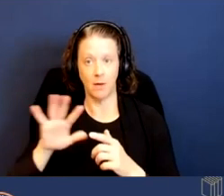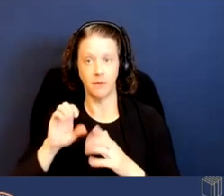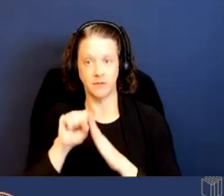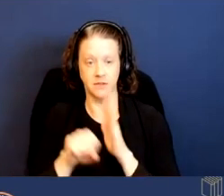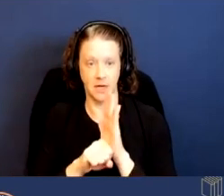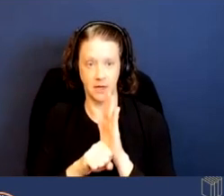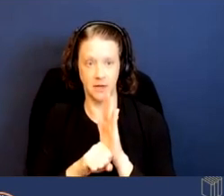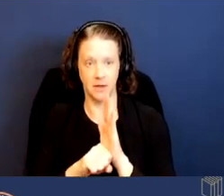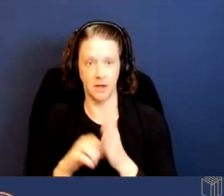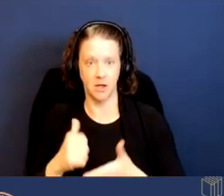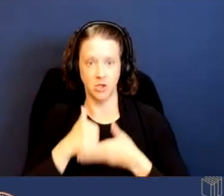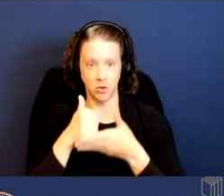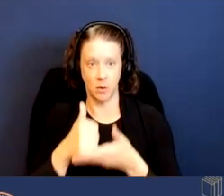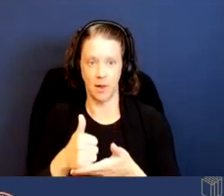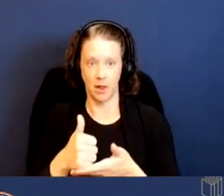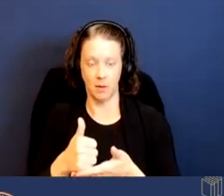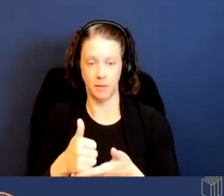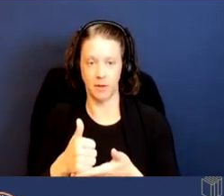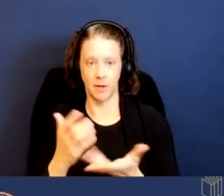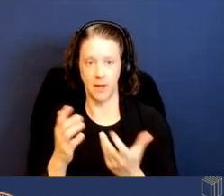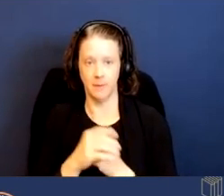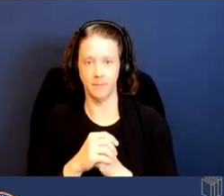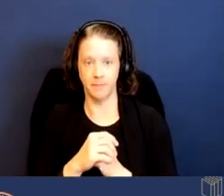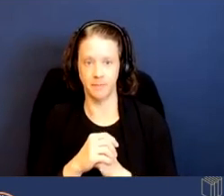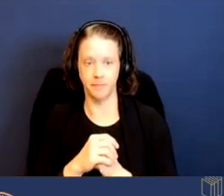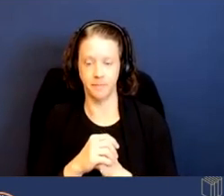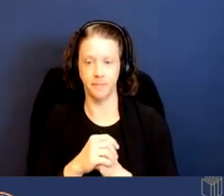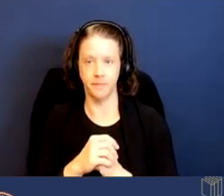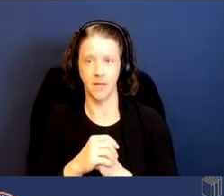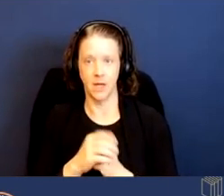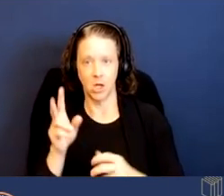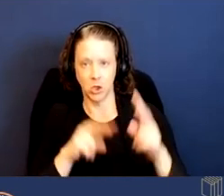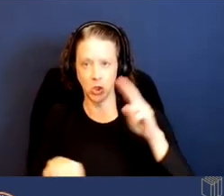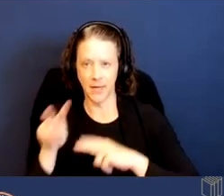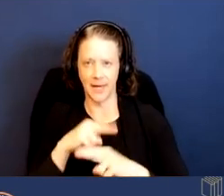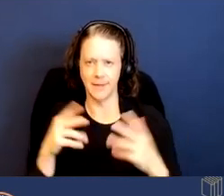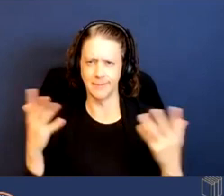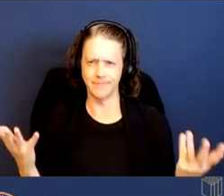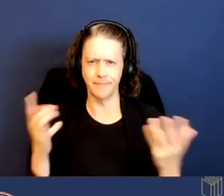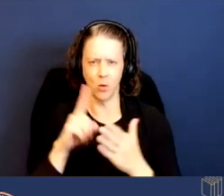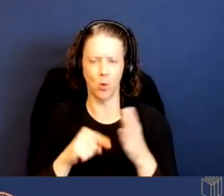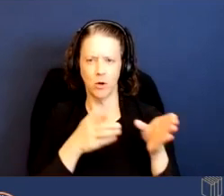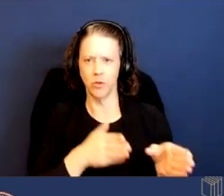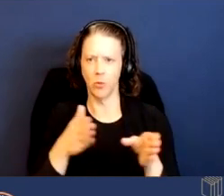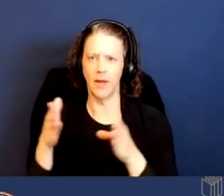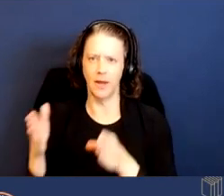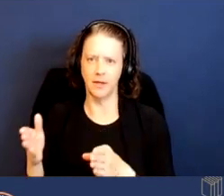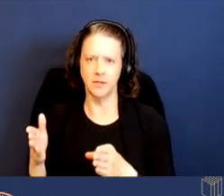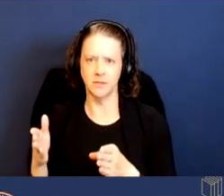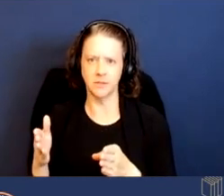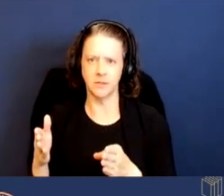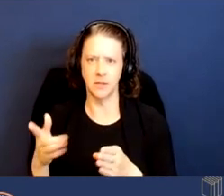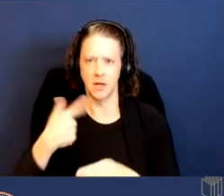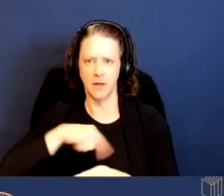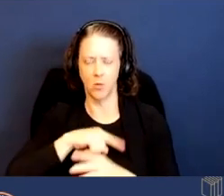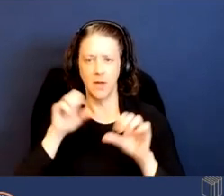to help, I think, really sort of look at, what are the ways in which, we